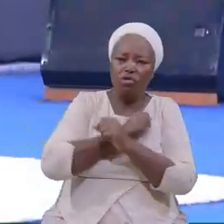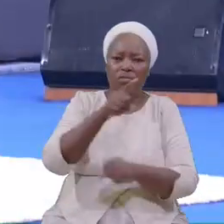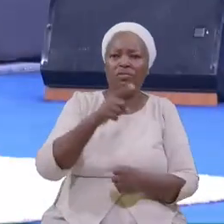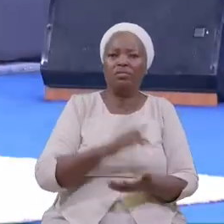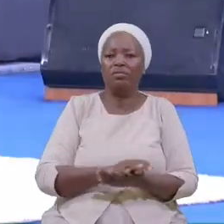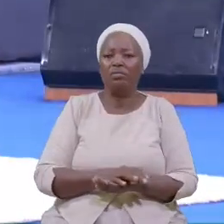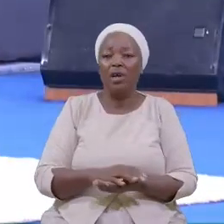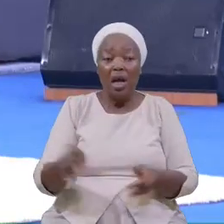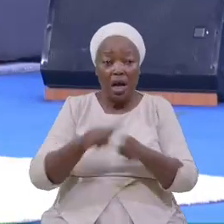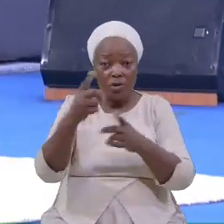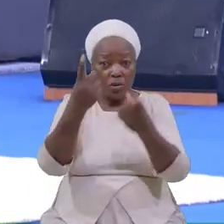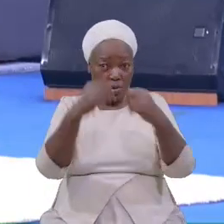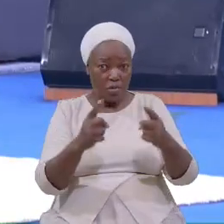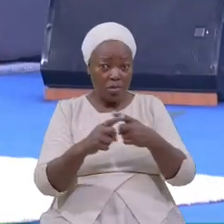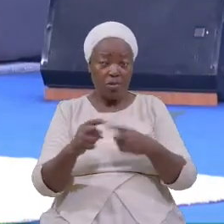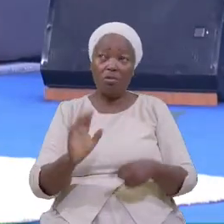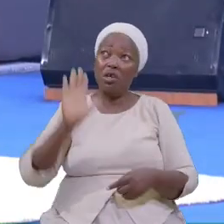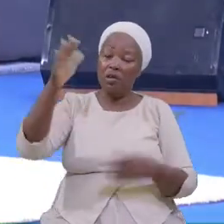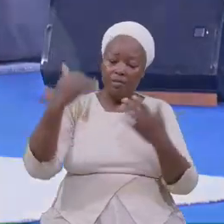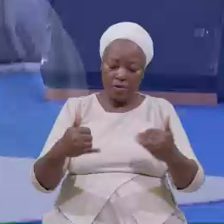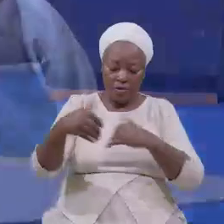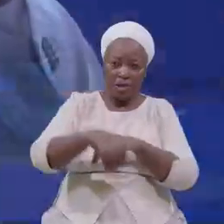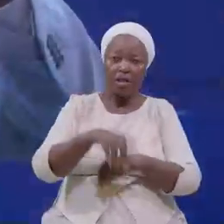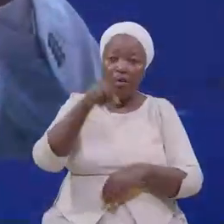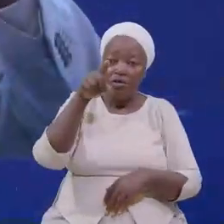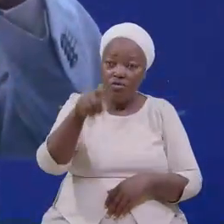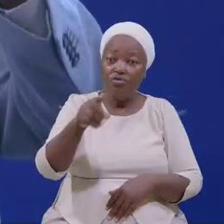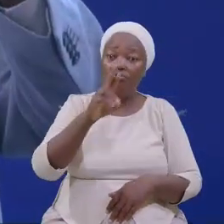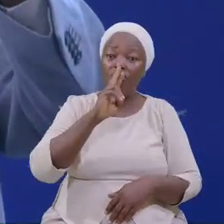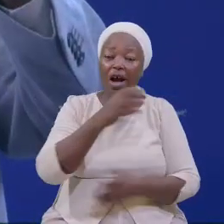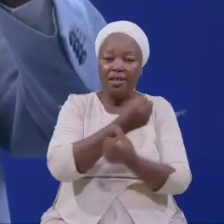As you come to him today, you are saved.